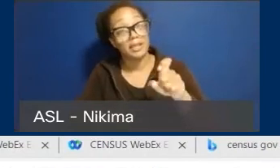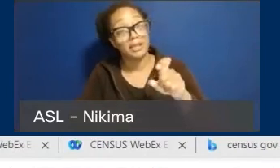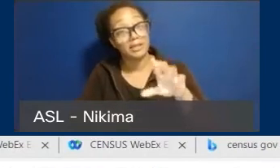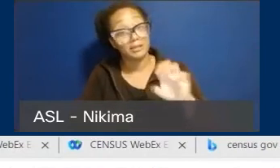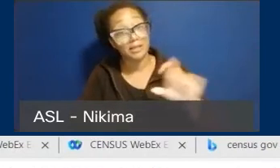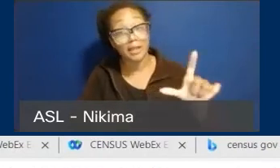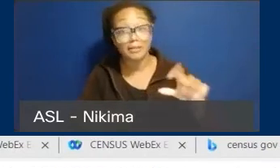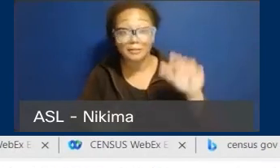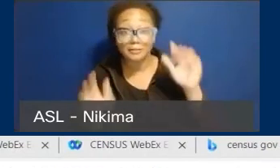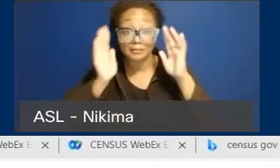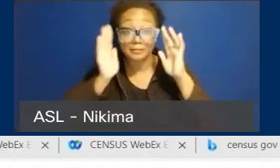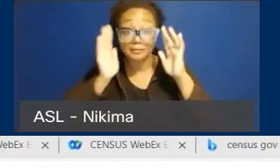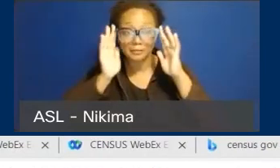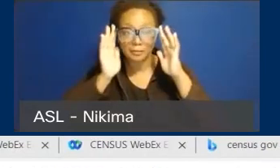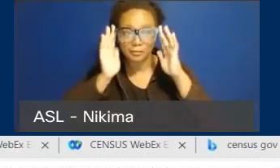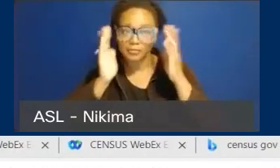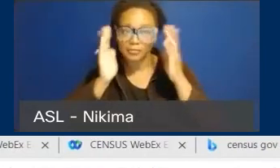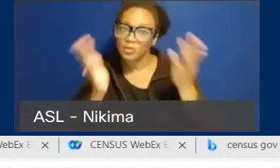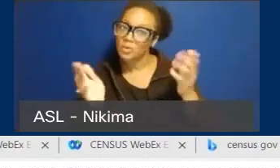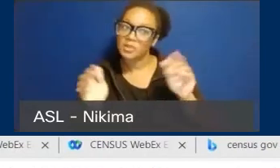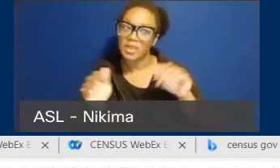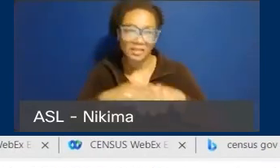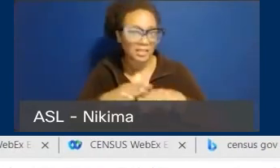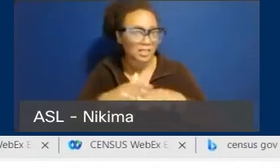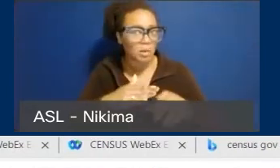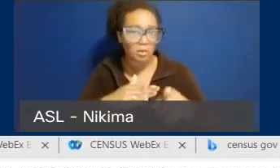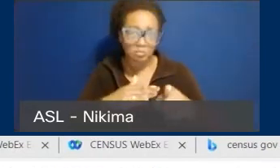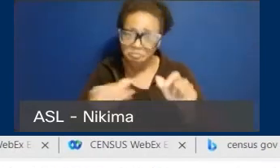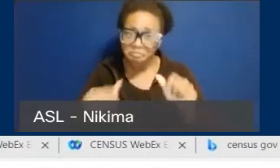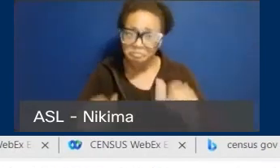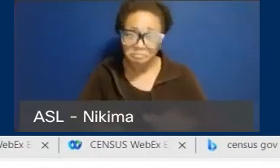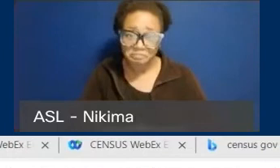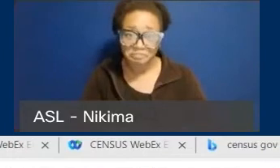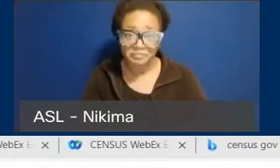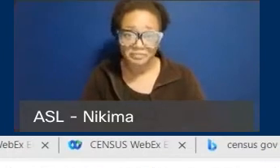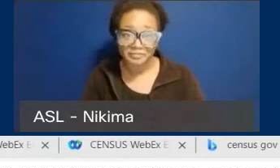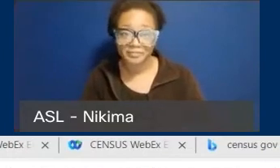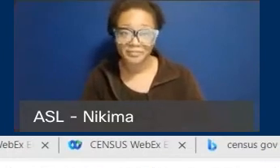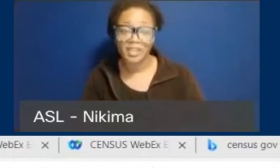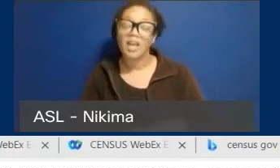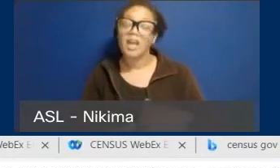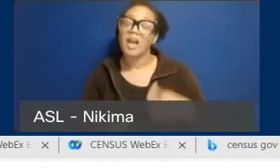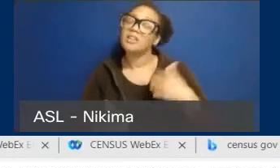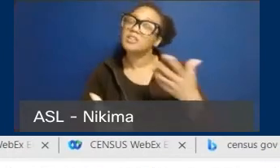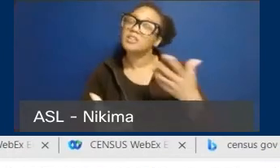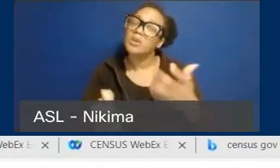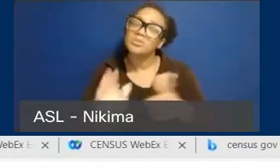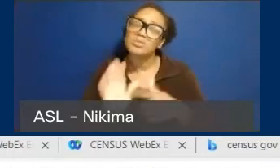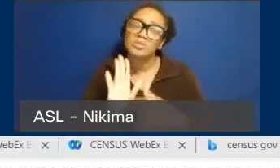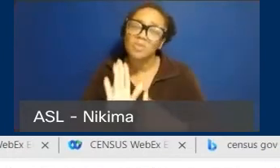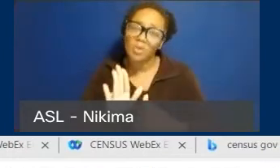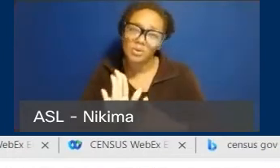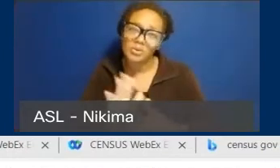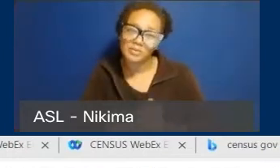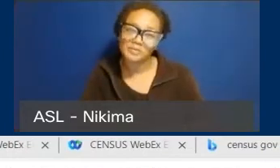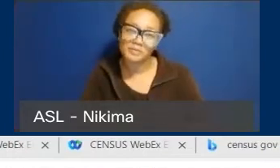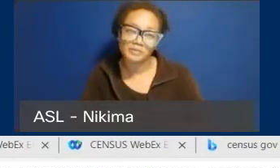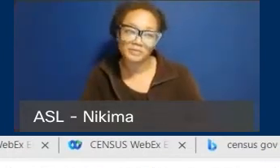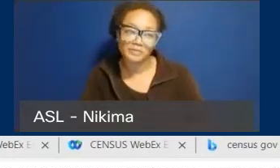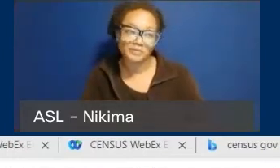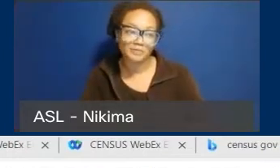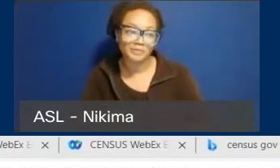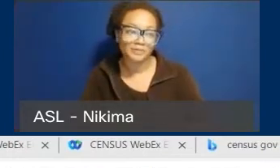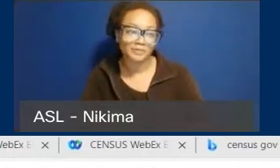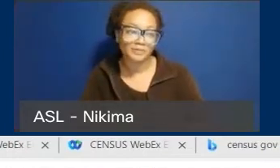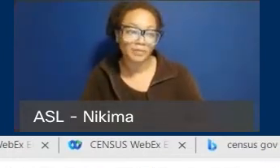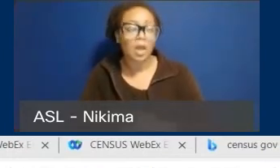this accessible to you. Okay, so I wanted to show you that. And then I